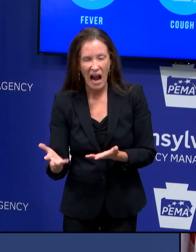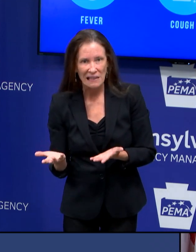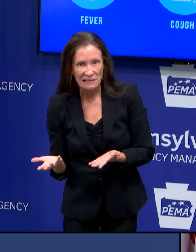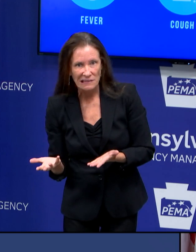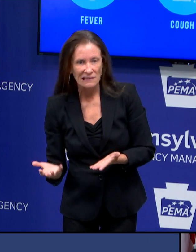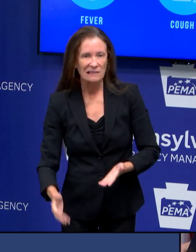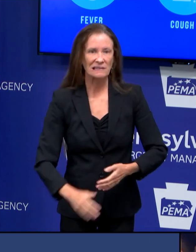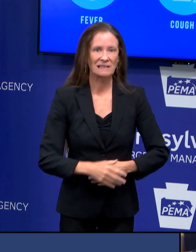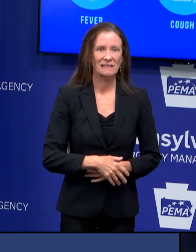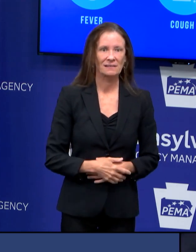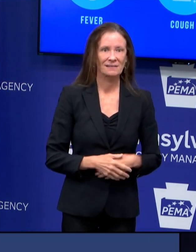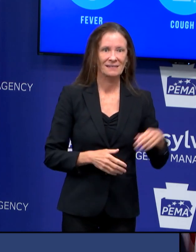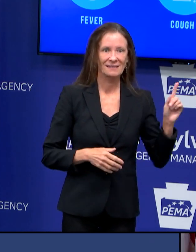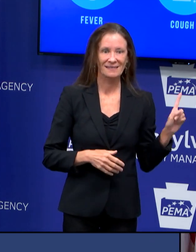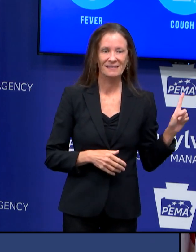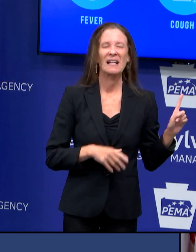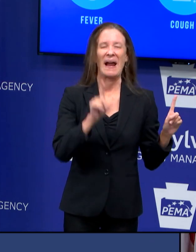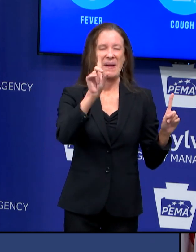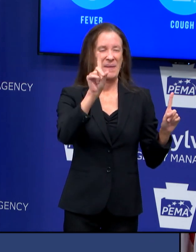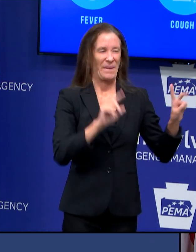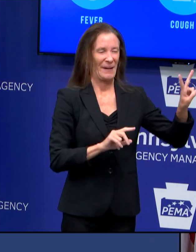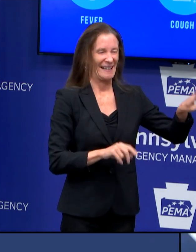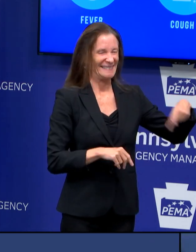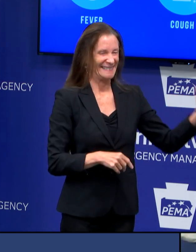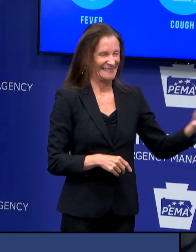We're going to do-see-do.